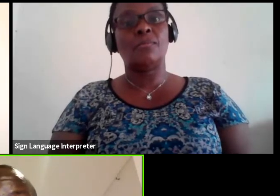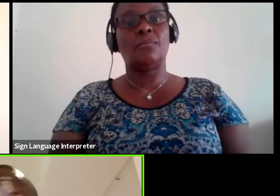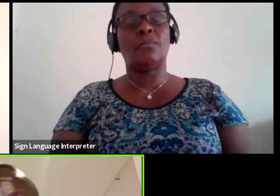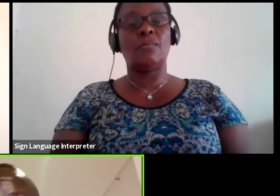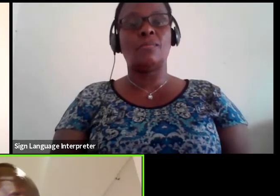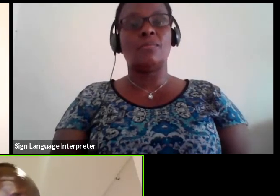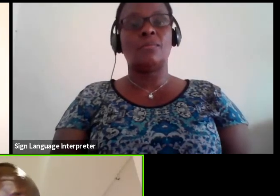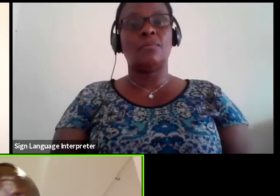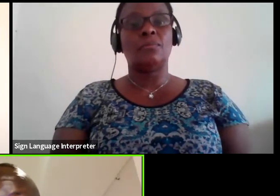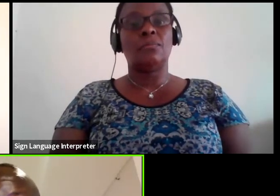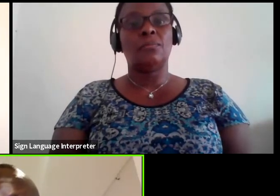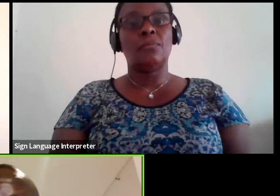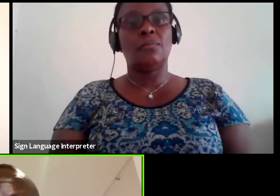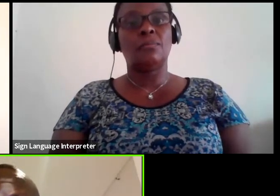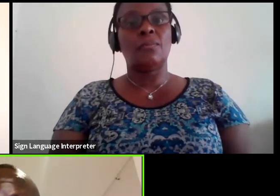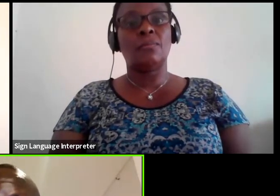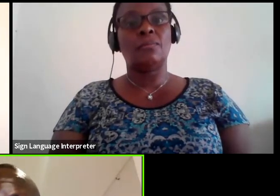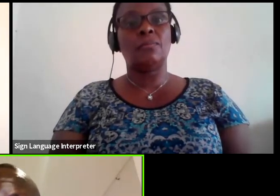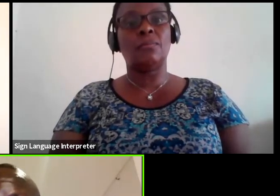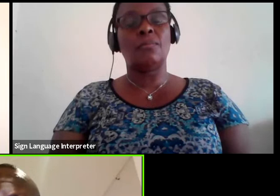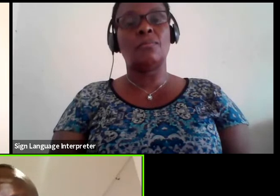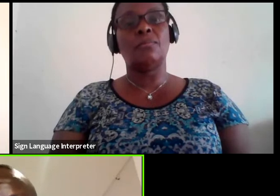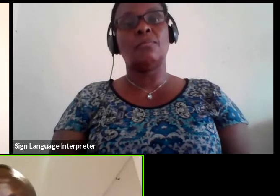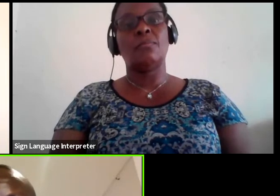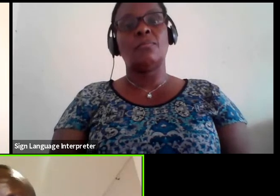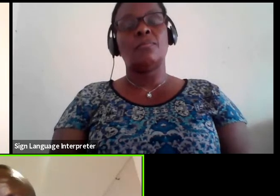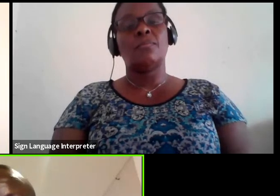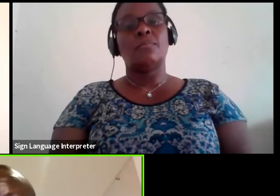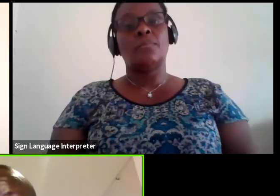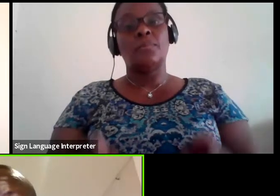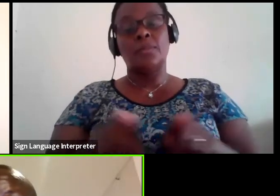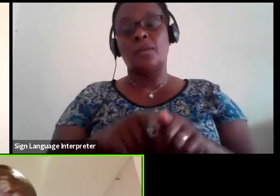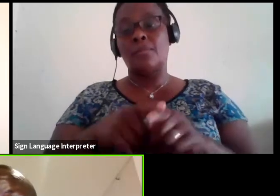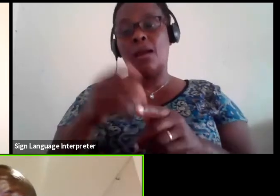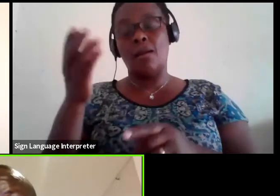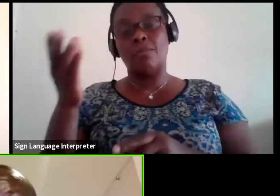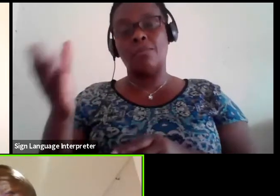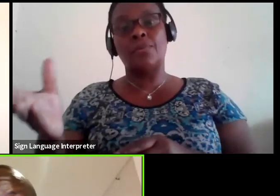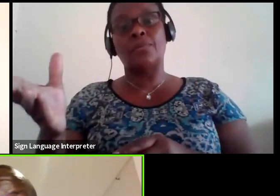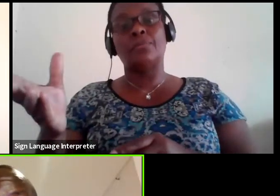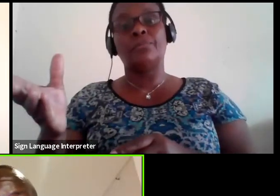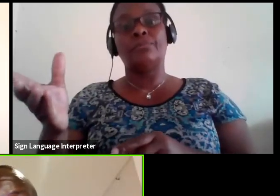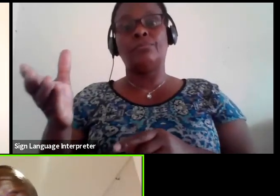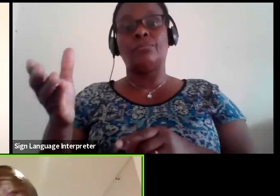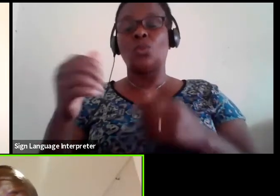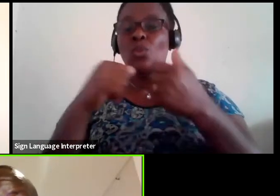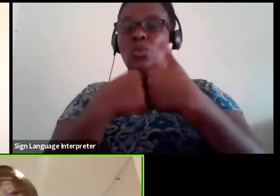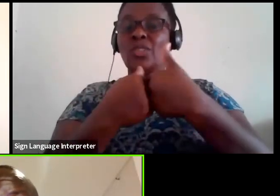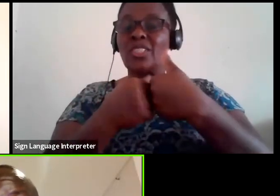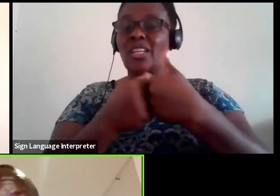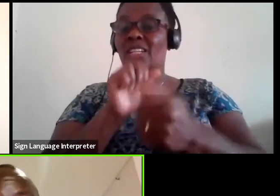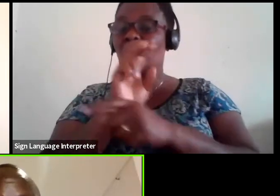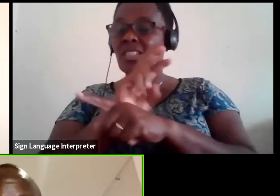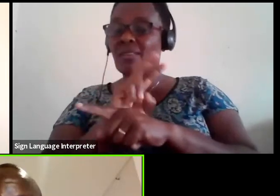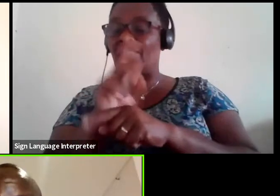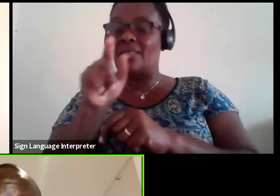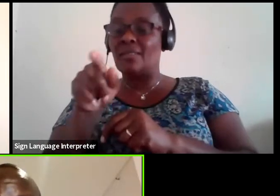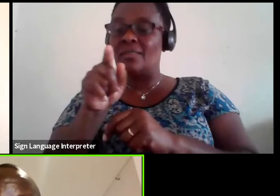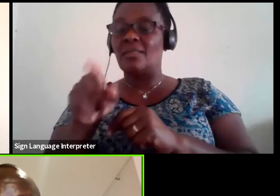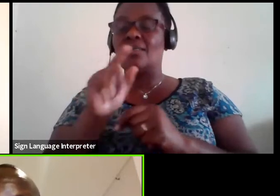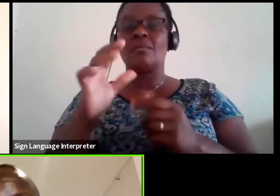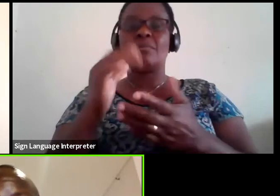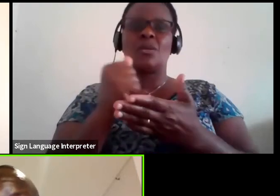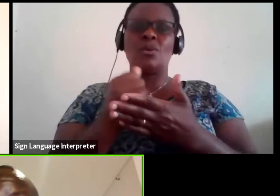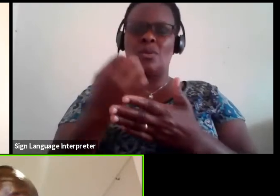filing strategic litigation cases to challenge surveillance laws. And as much as surveillance continues to